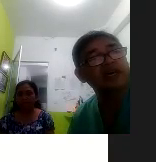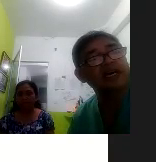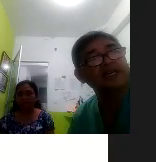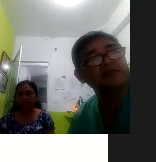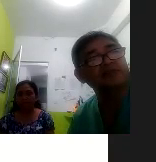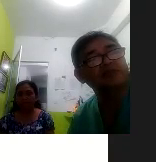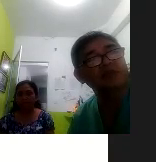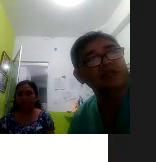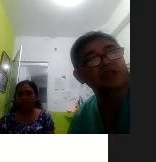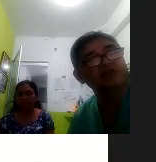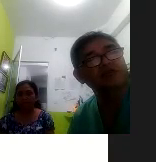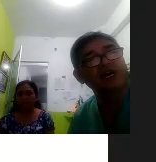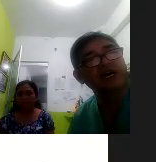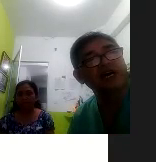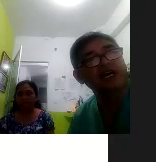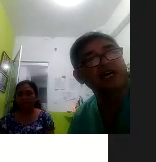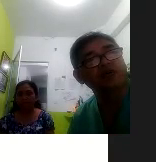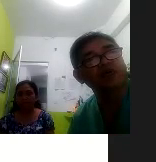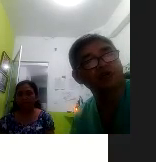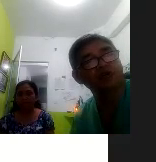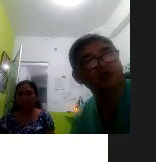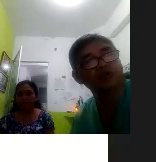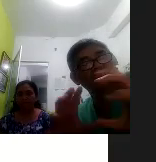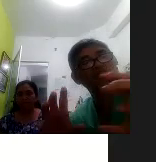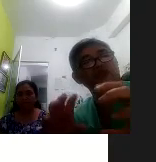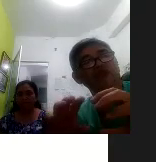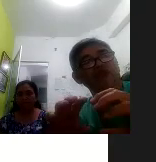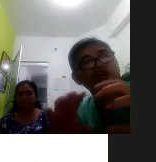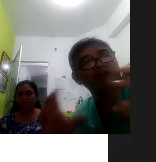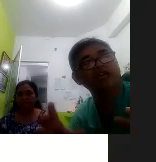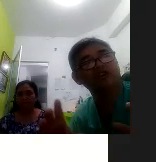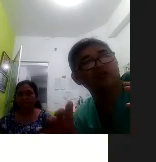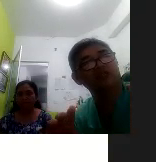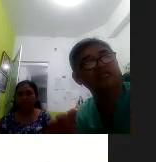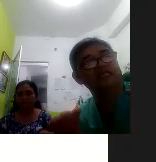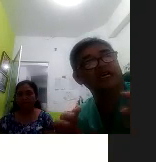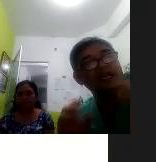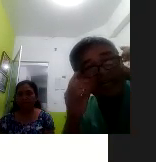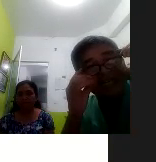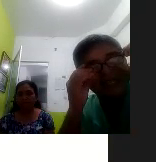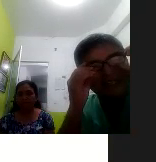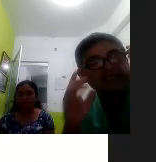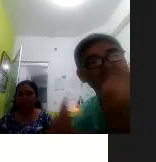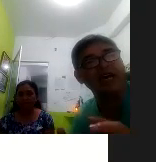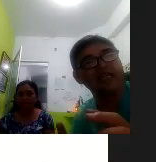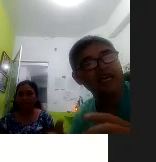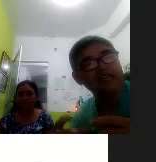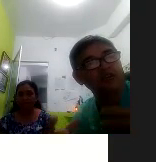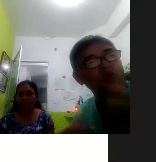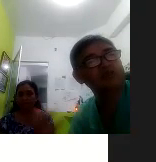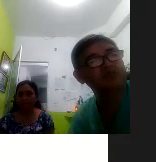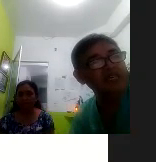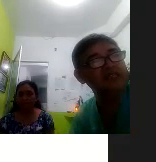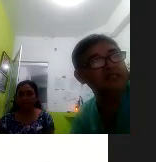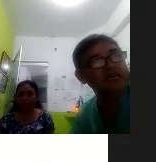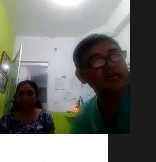and if we try to do a connection with this in this slide, then